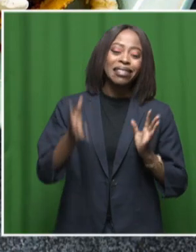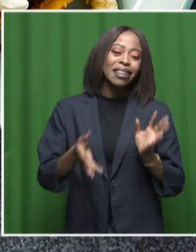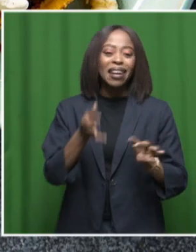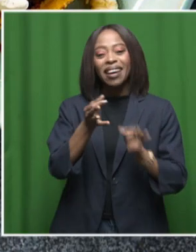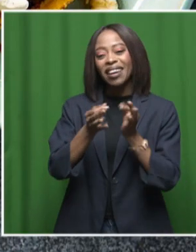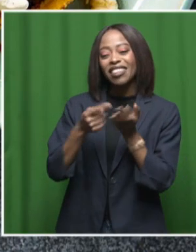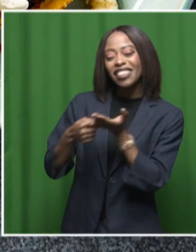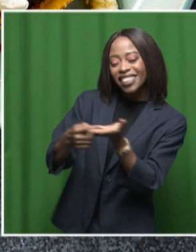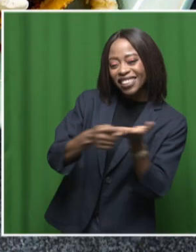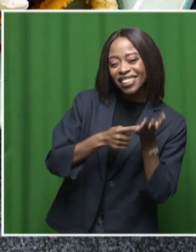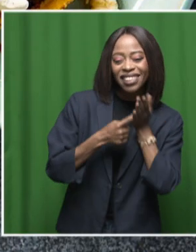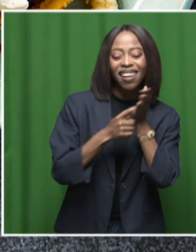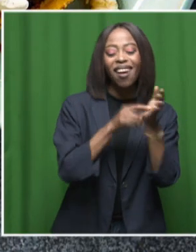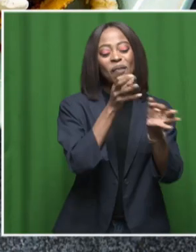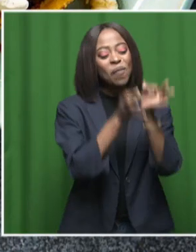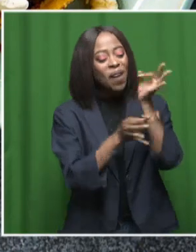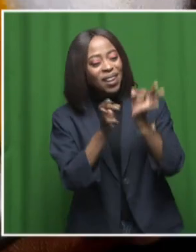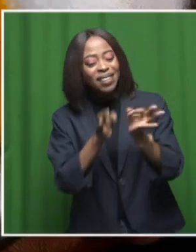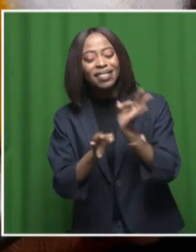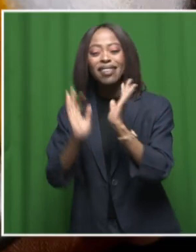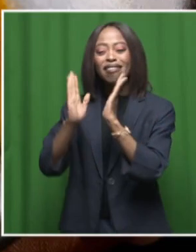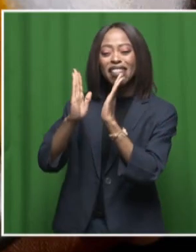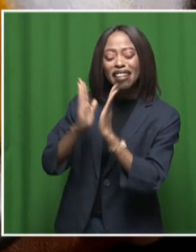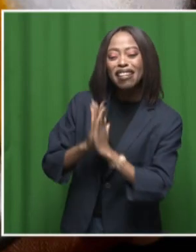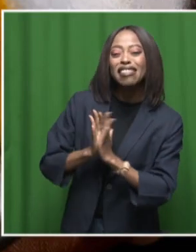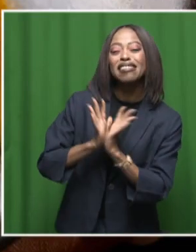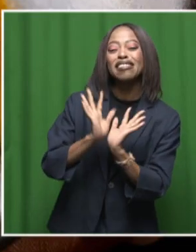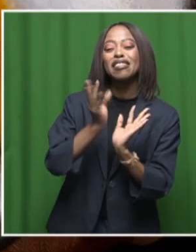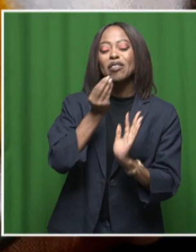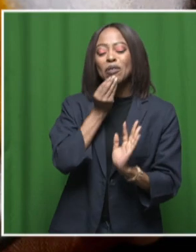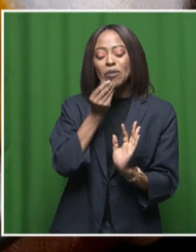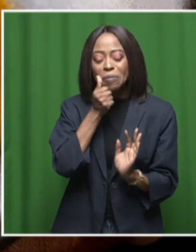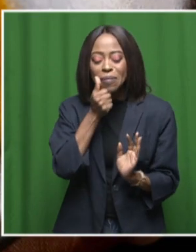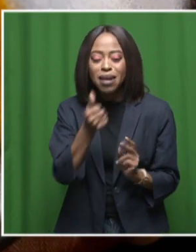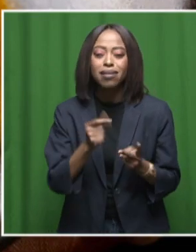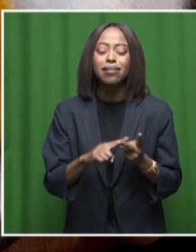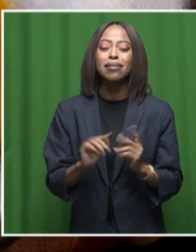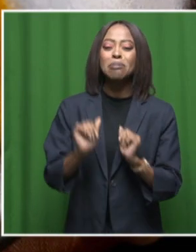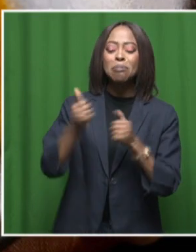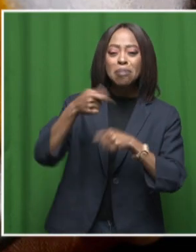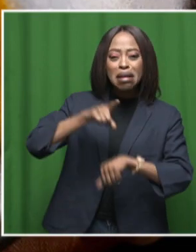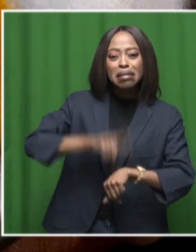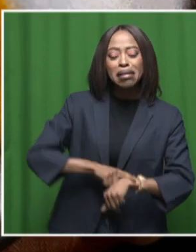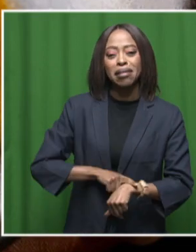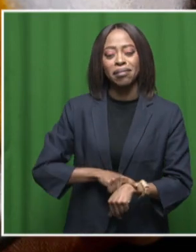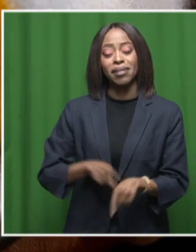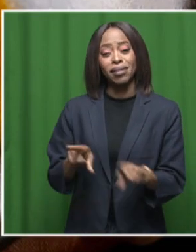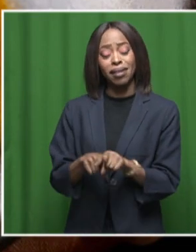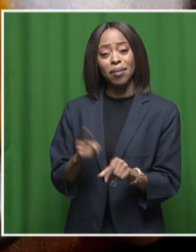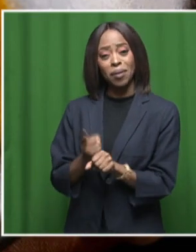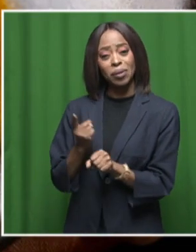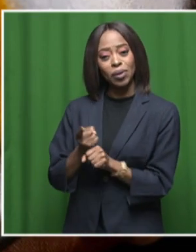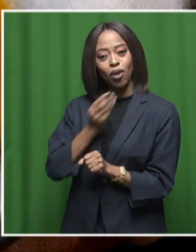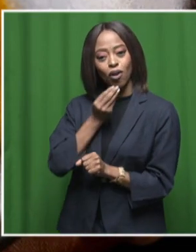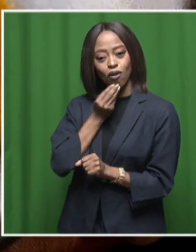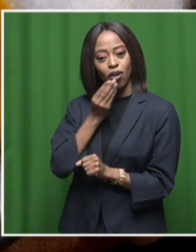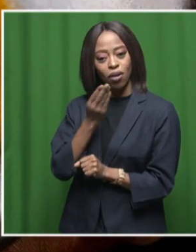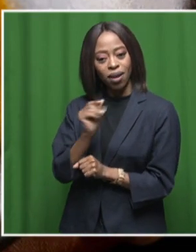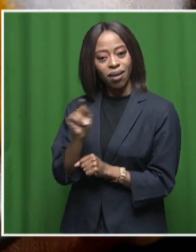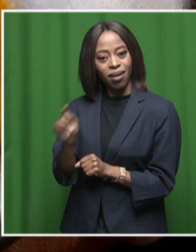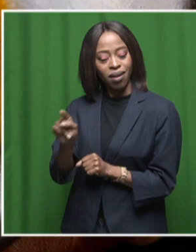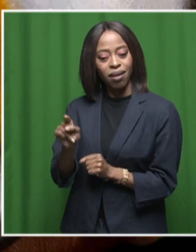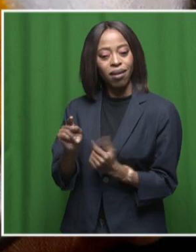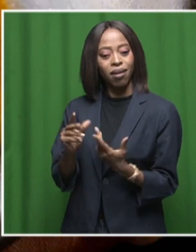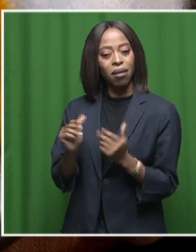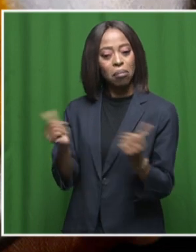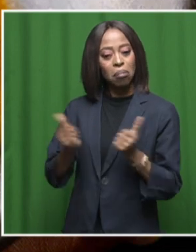politics and religion. It's just a great time, and the food is good. The food is, current menu that we're running is very punchy,